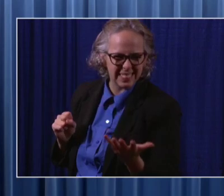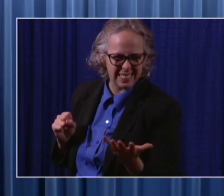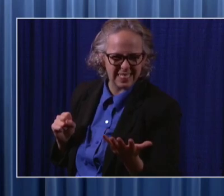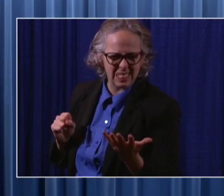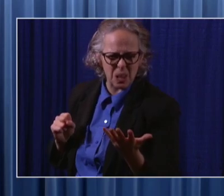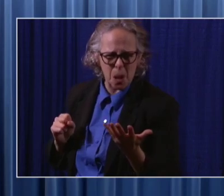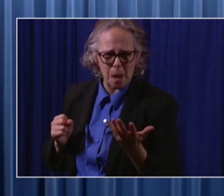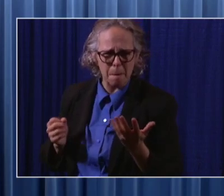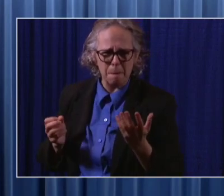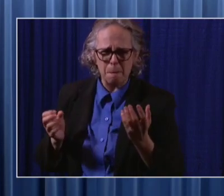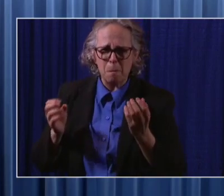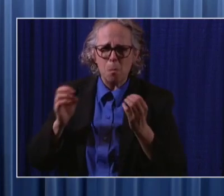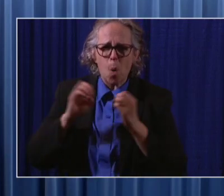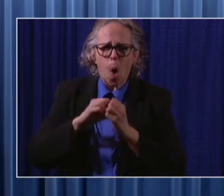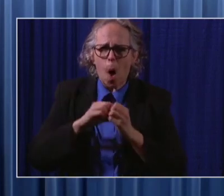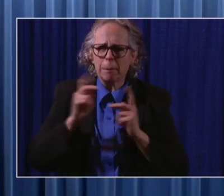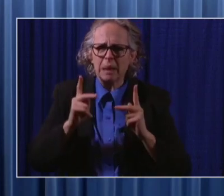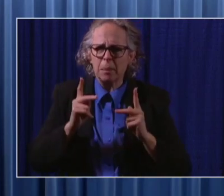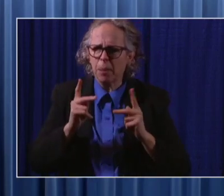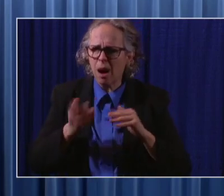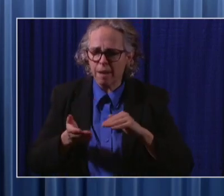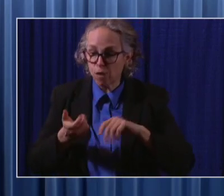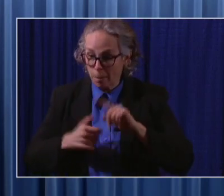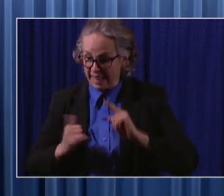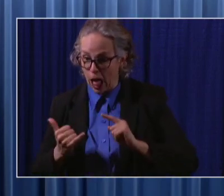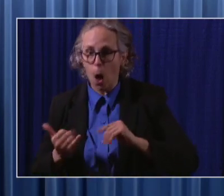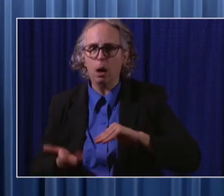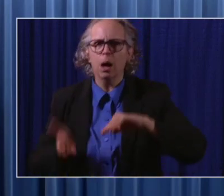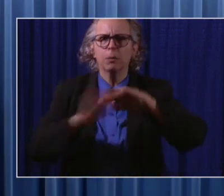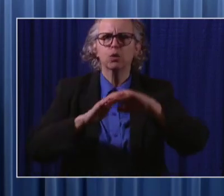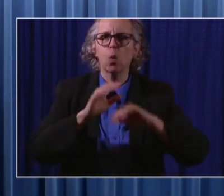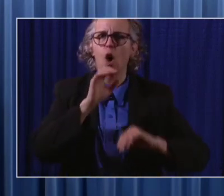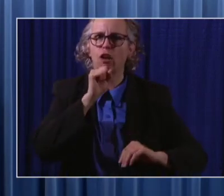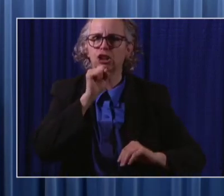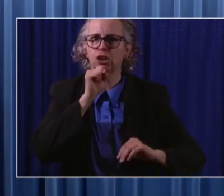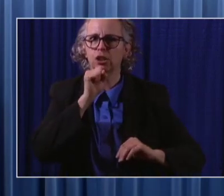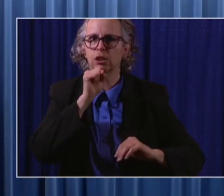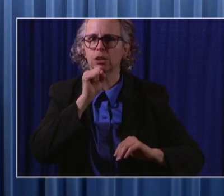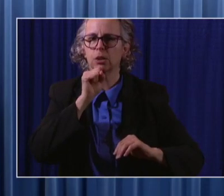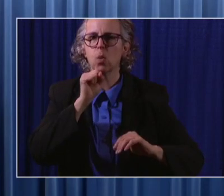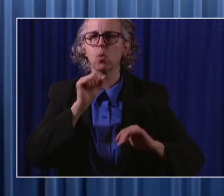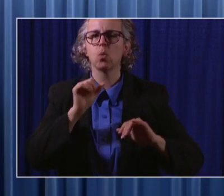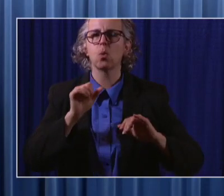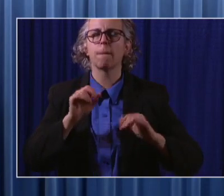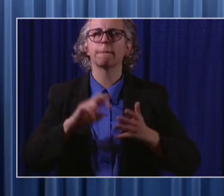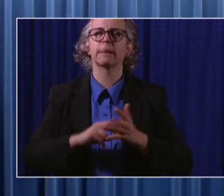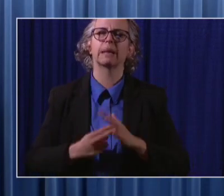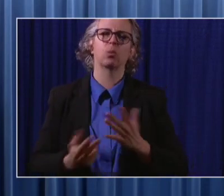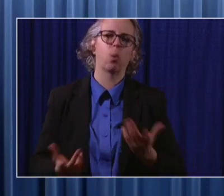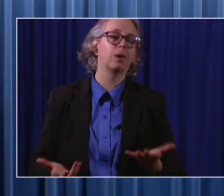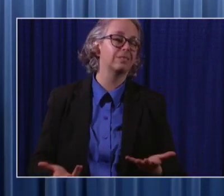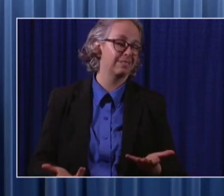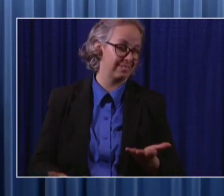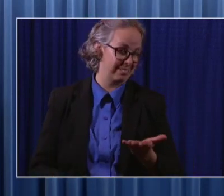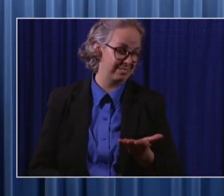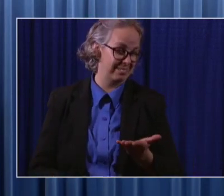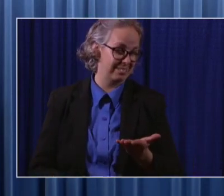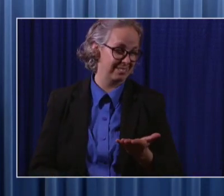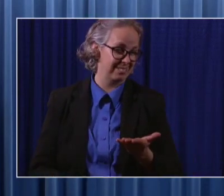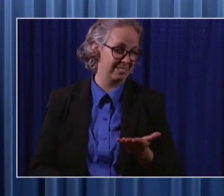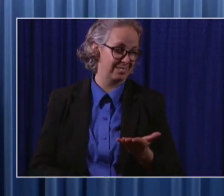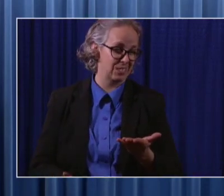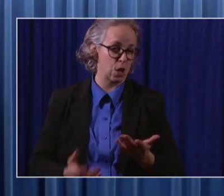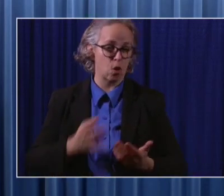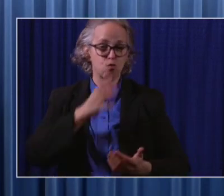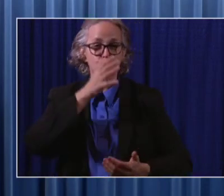fewer yellow counties. And so what this means is that it's spreading out, and candidly in the rural